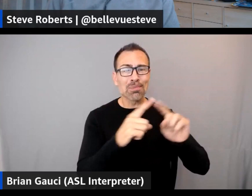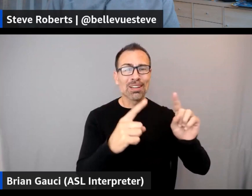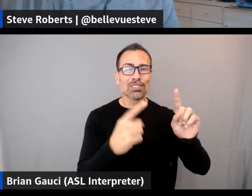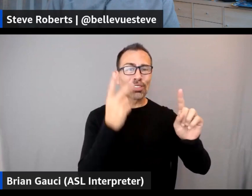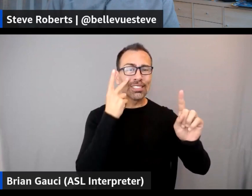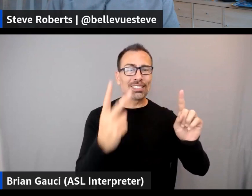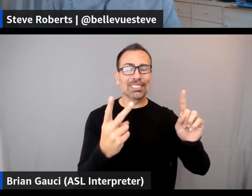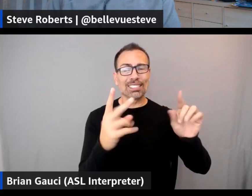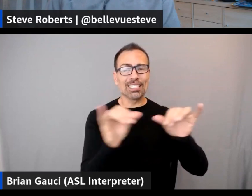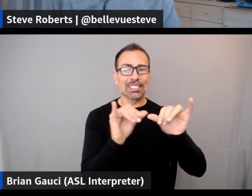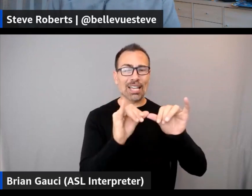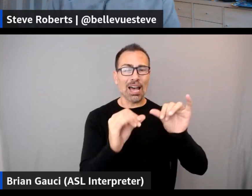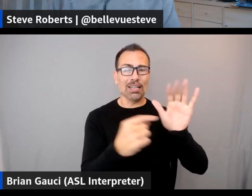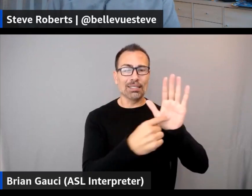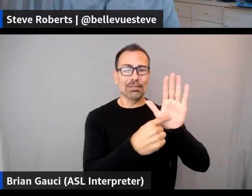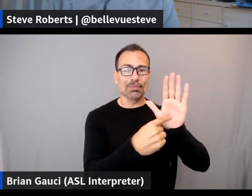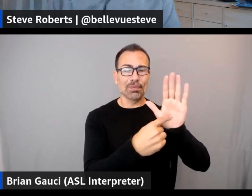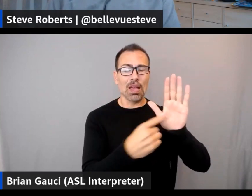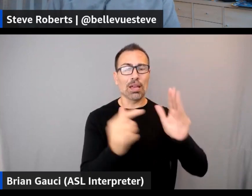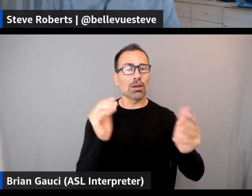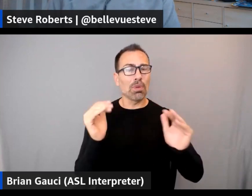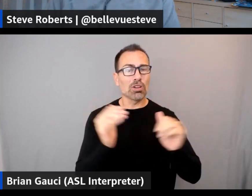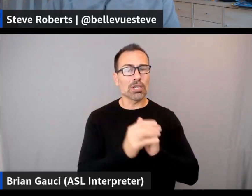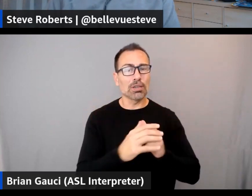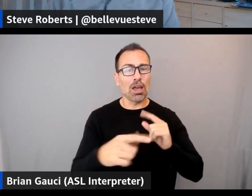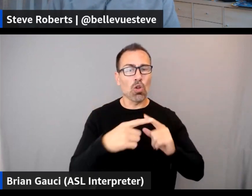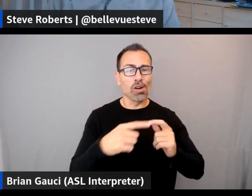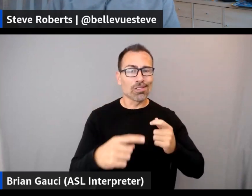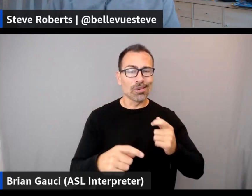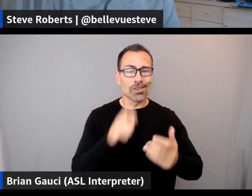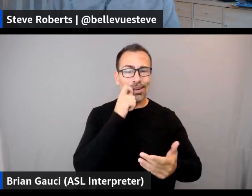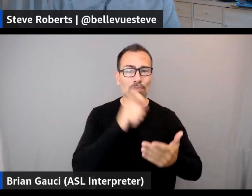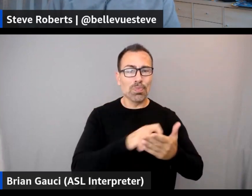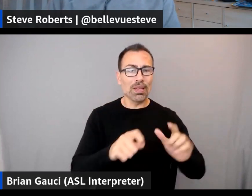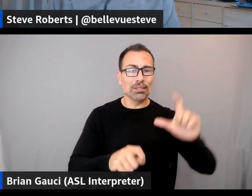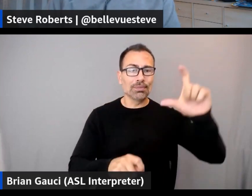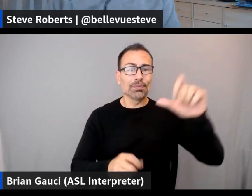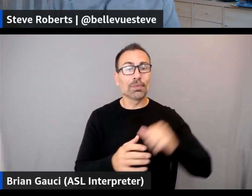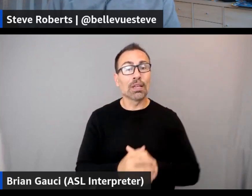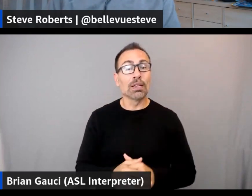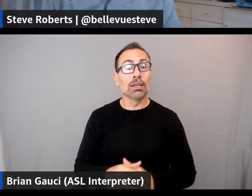10. Yeah. And this is our friend Tranium.